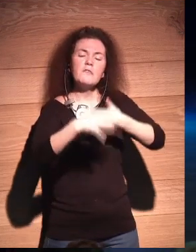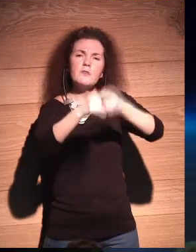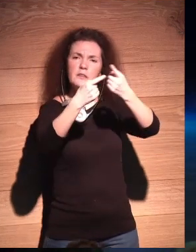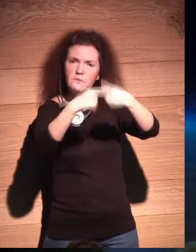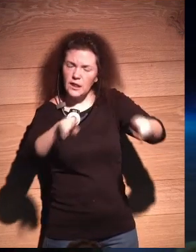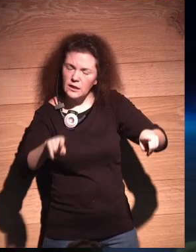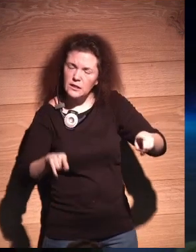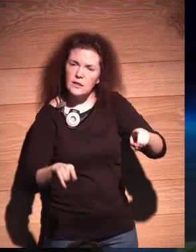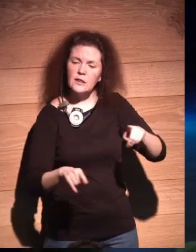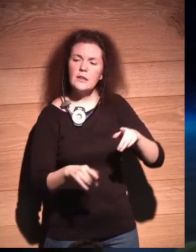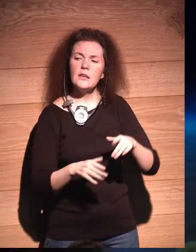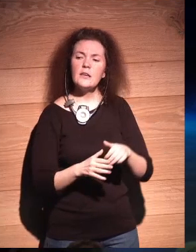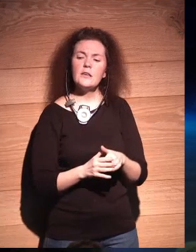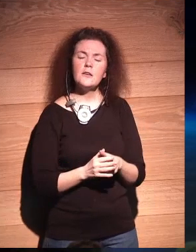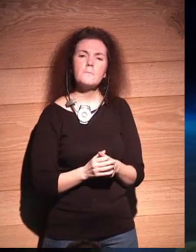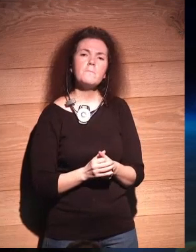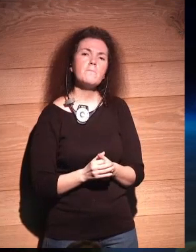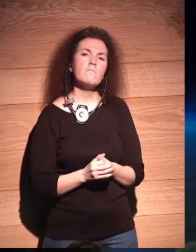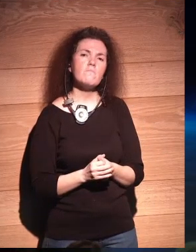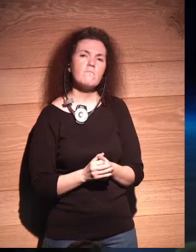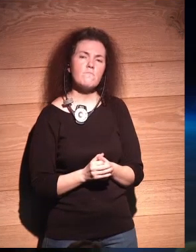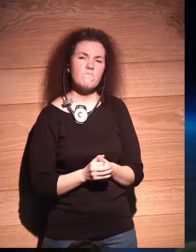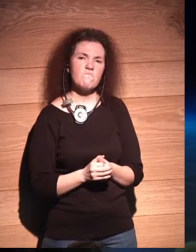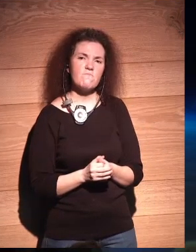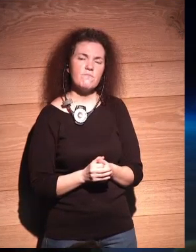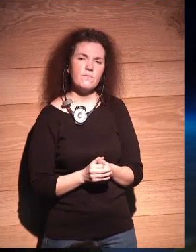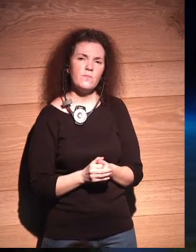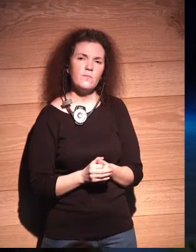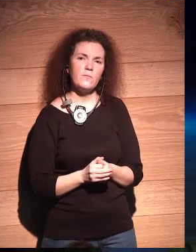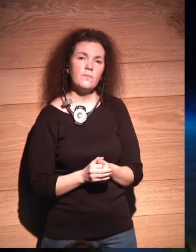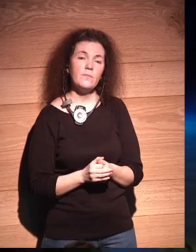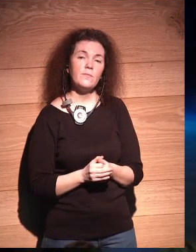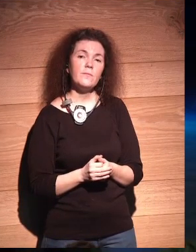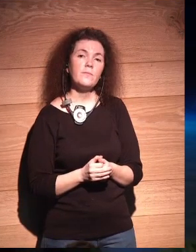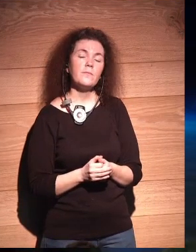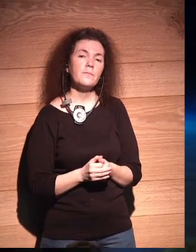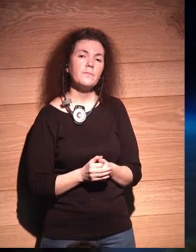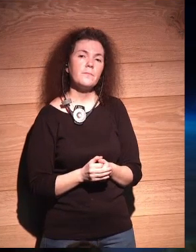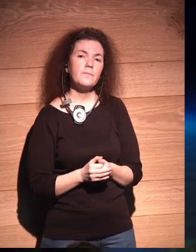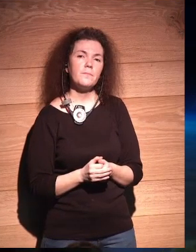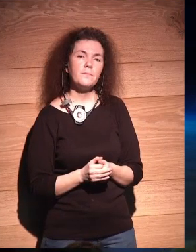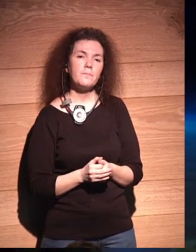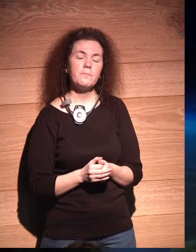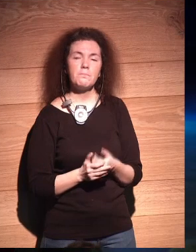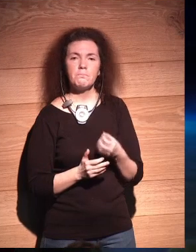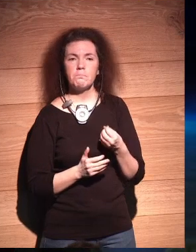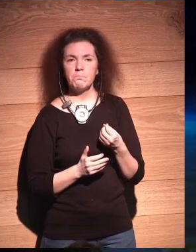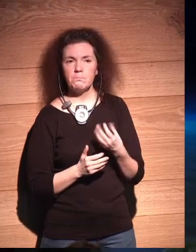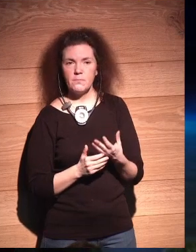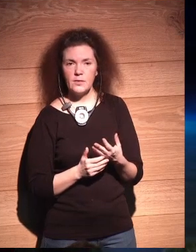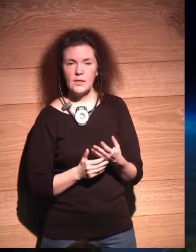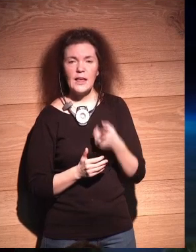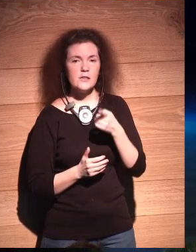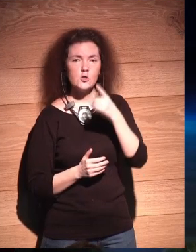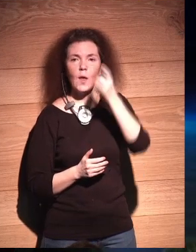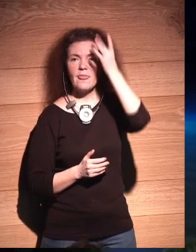and let's see what else. Yeah, various things like that. And because and this was not really an idea. It was